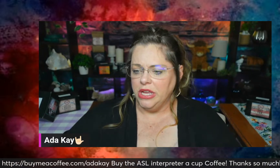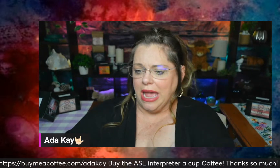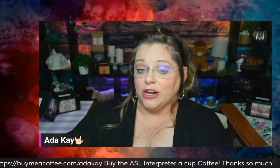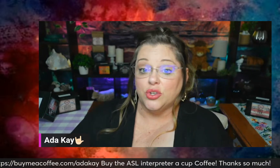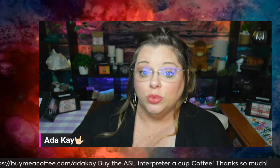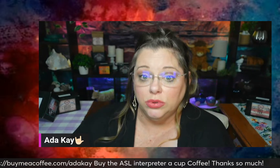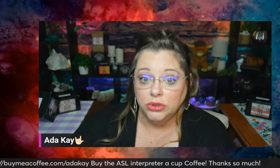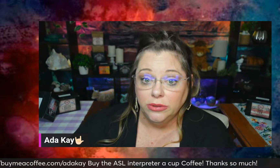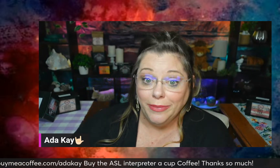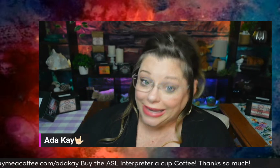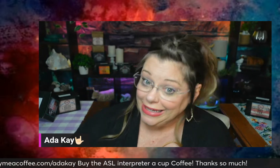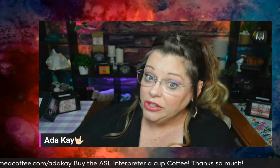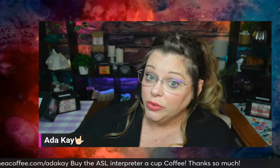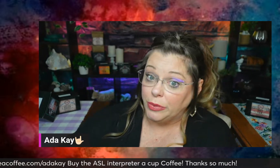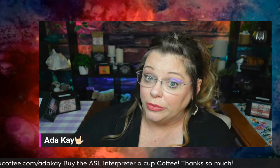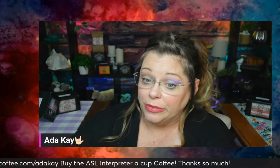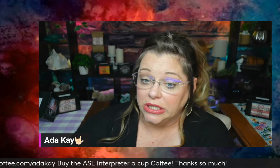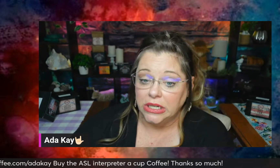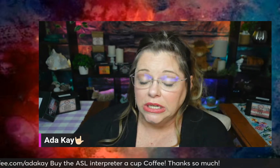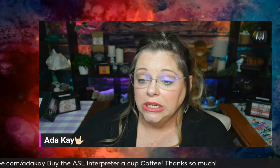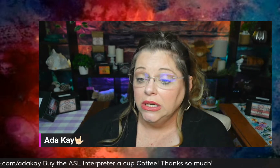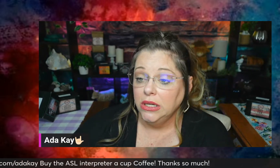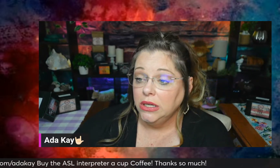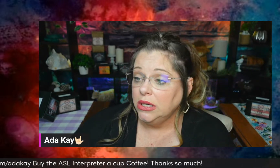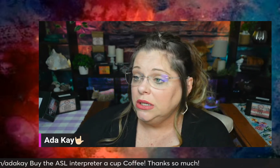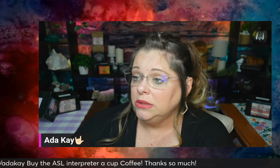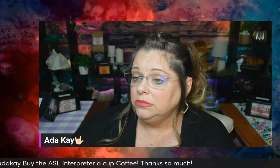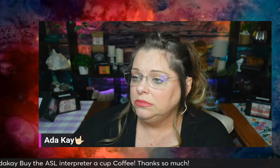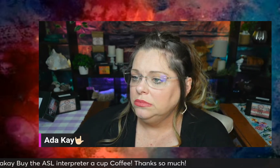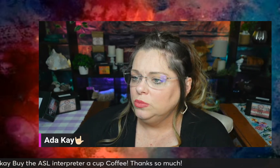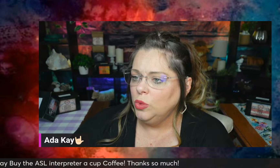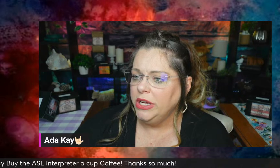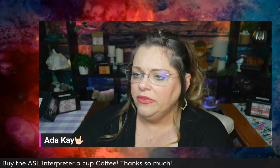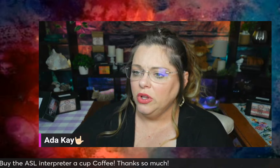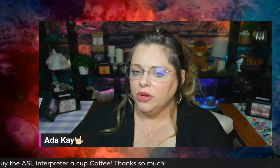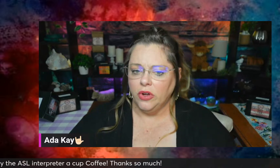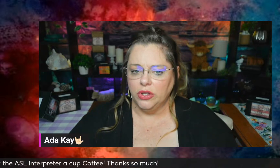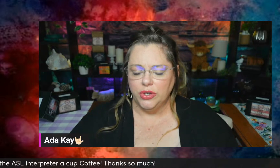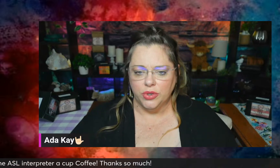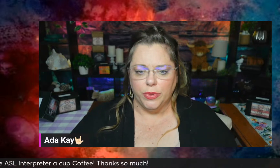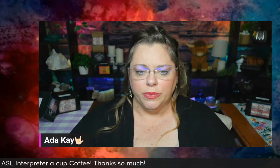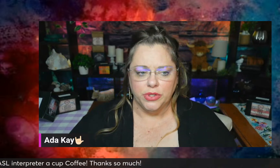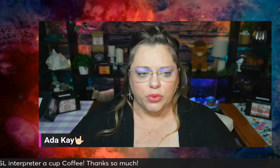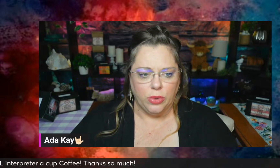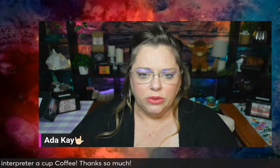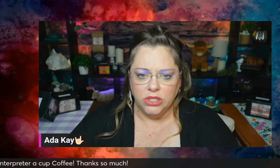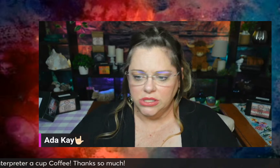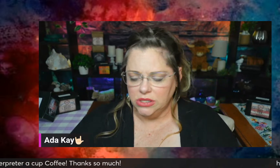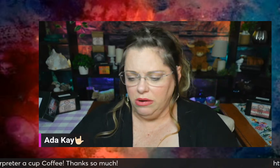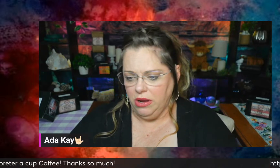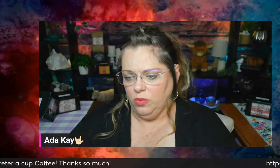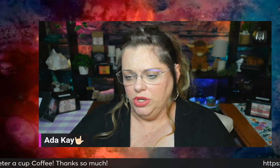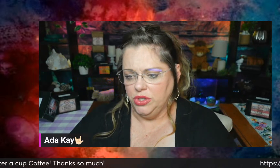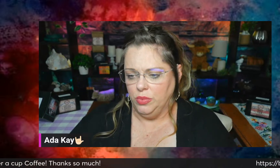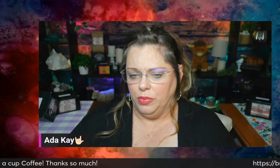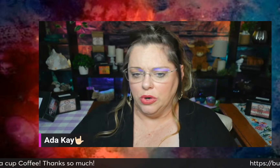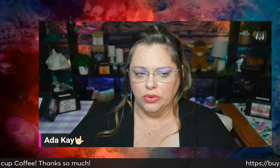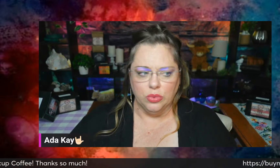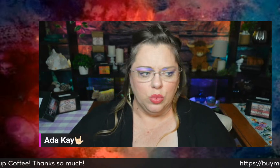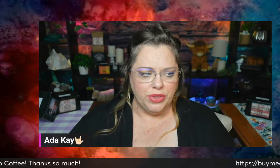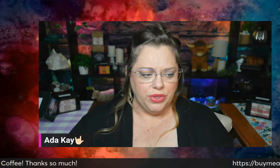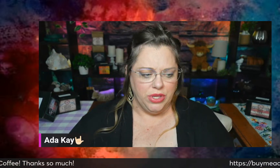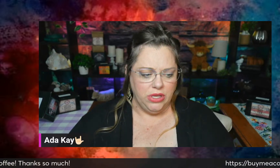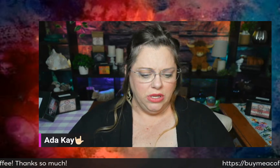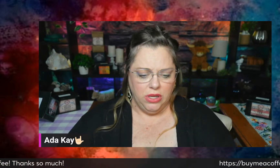help the actual paid department. We have a lot of volunteer departments around us, and we do